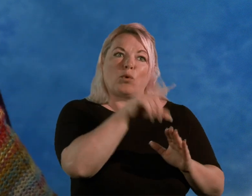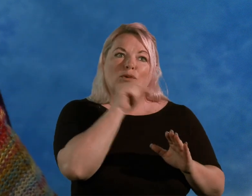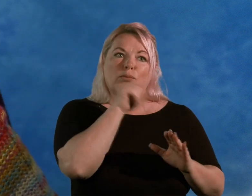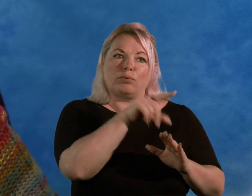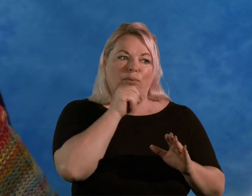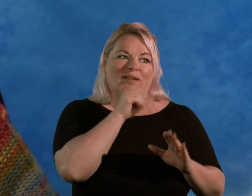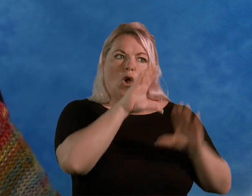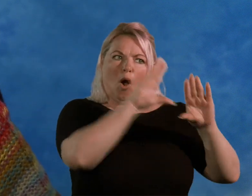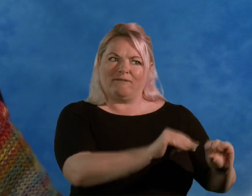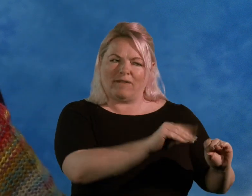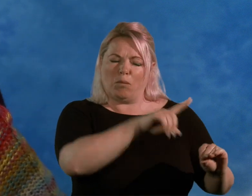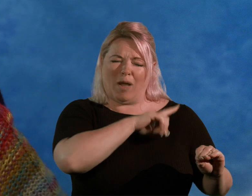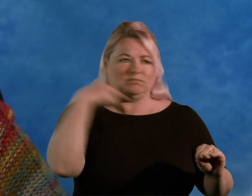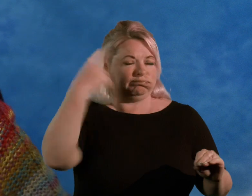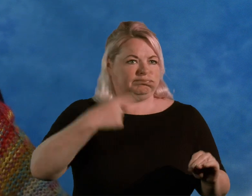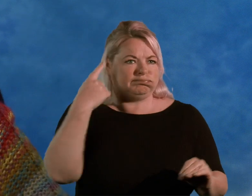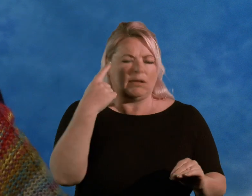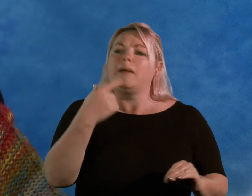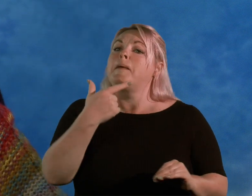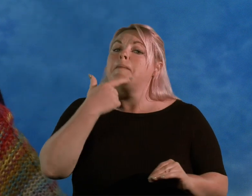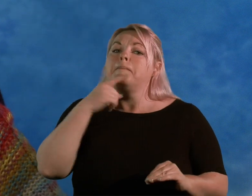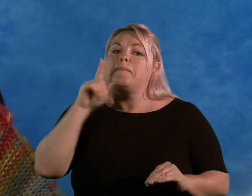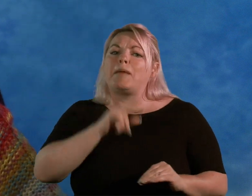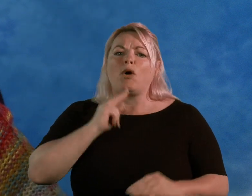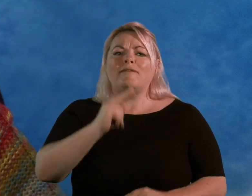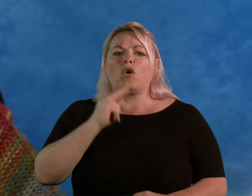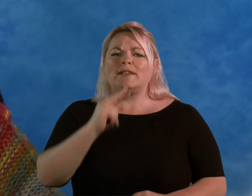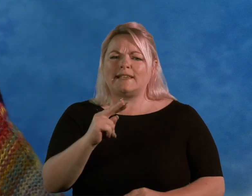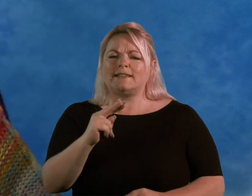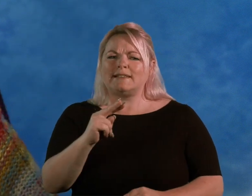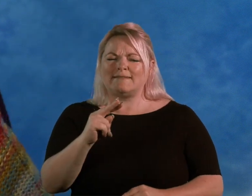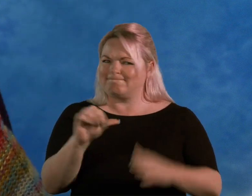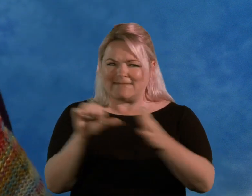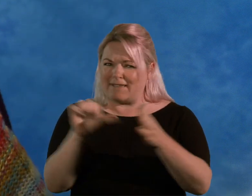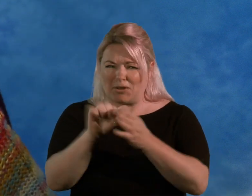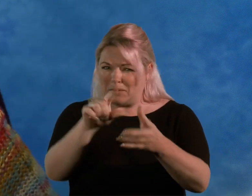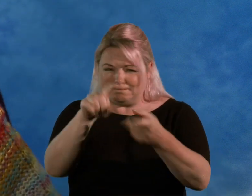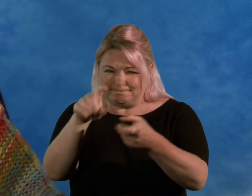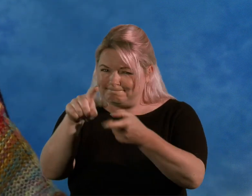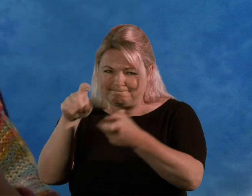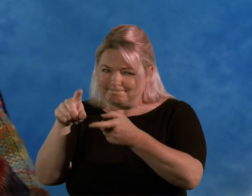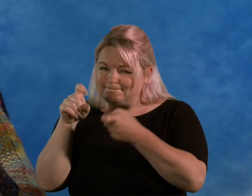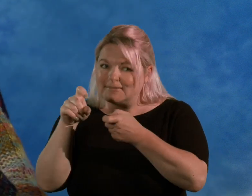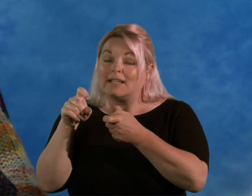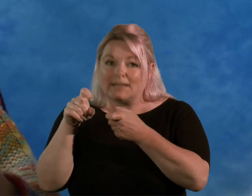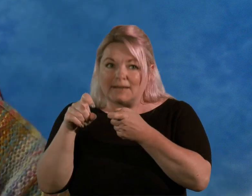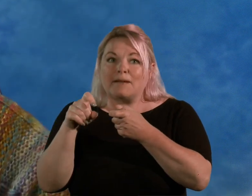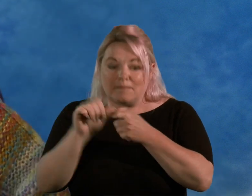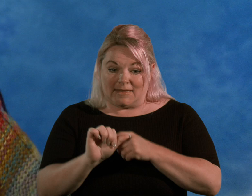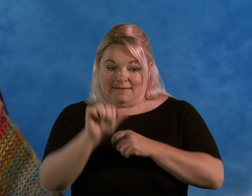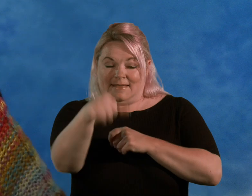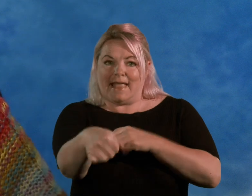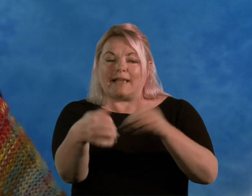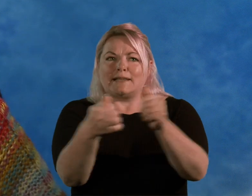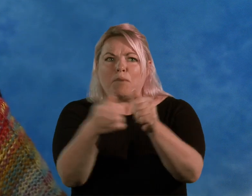very loud. First of all, people's voices were very, very difficult. And it took me until my